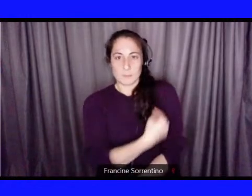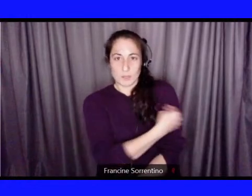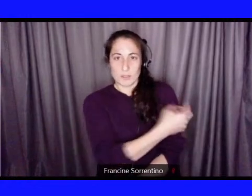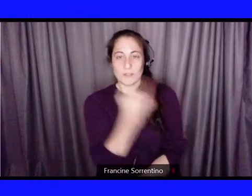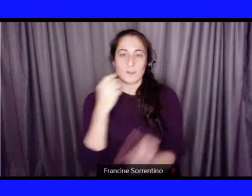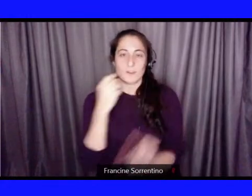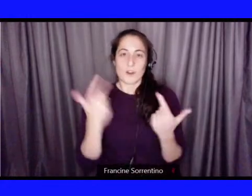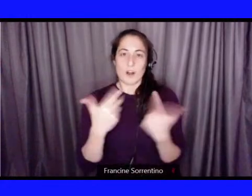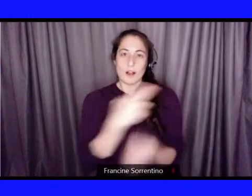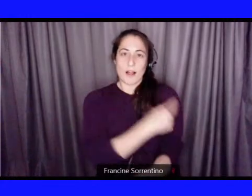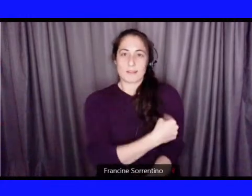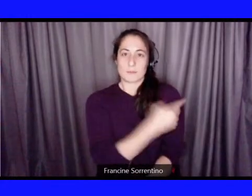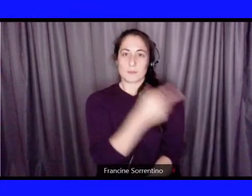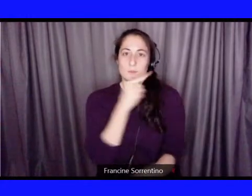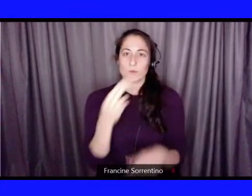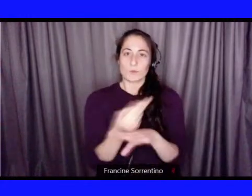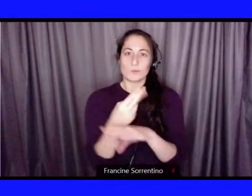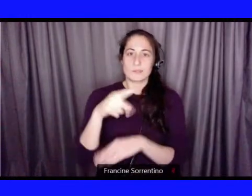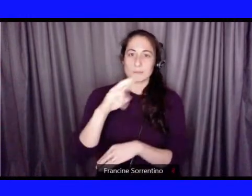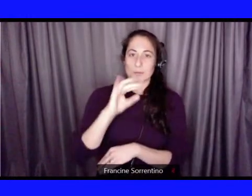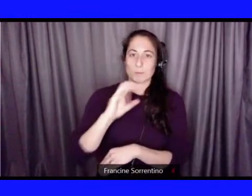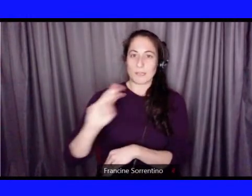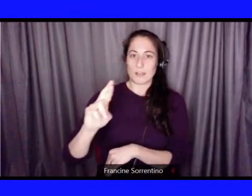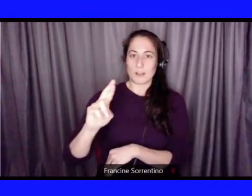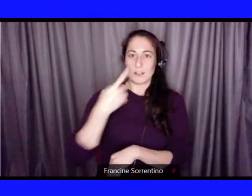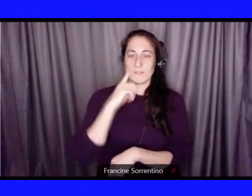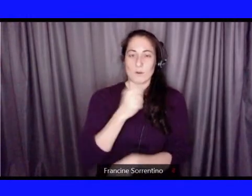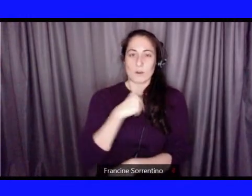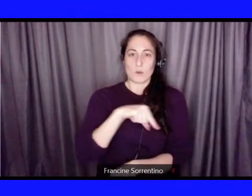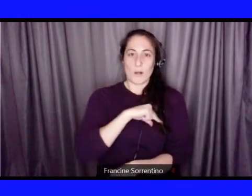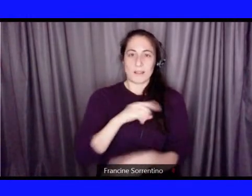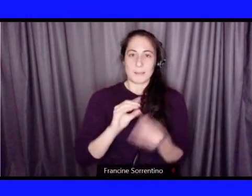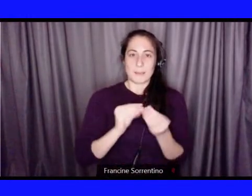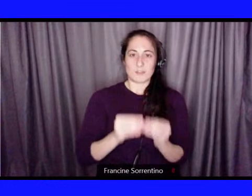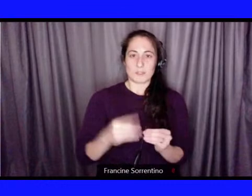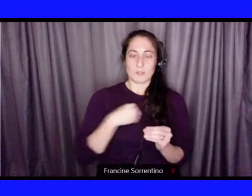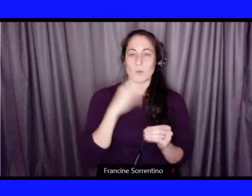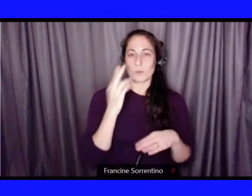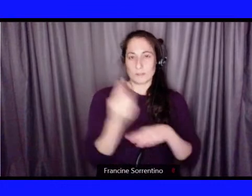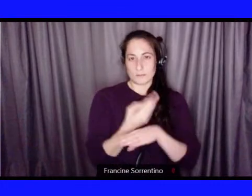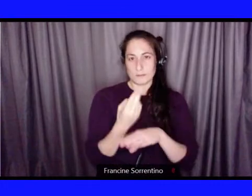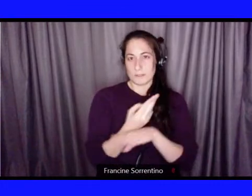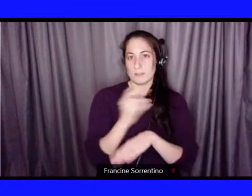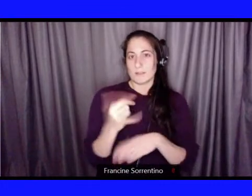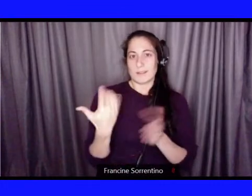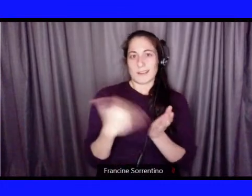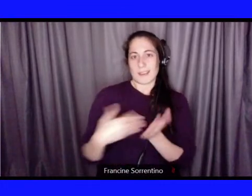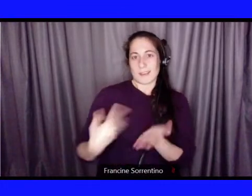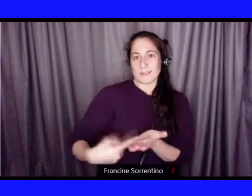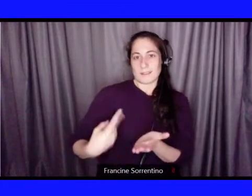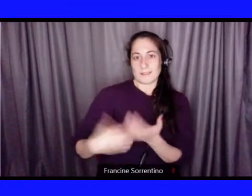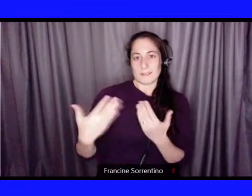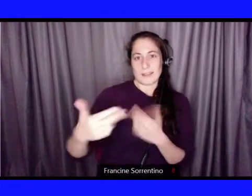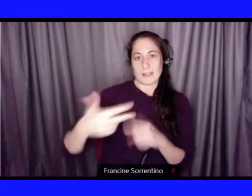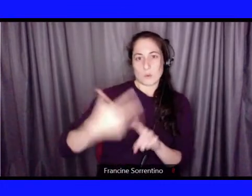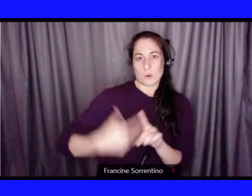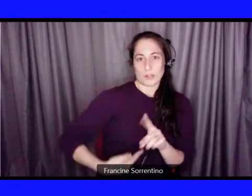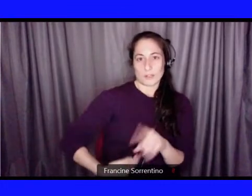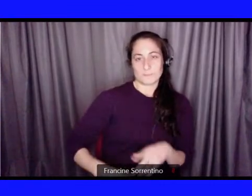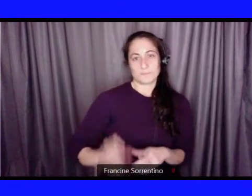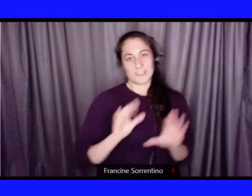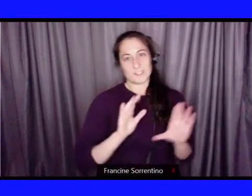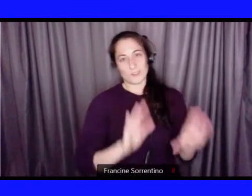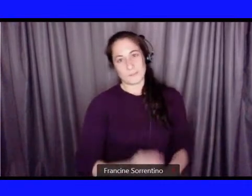end of the day, it's good to know what we're doing, how we're doing, but it's also good to know, like, more or less like the best practices or